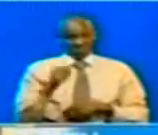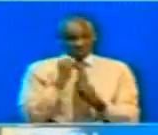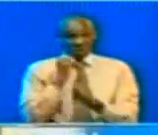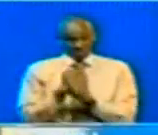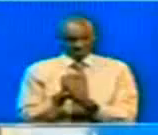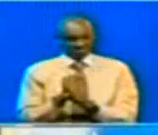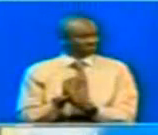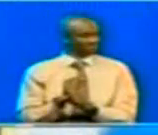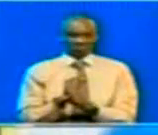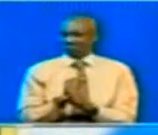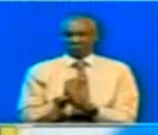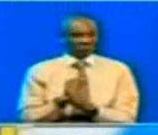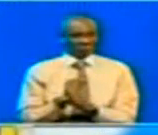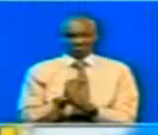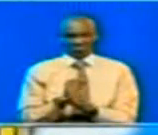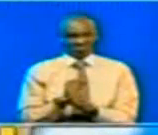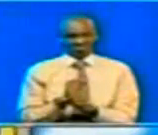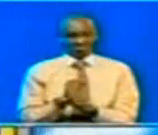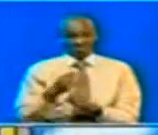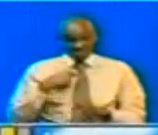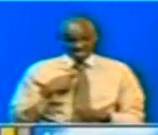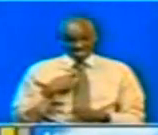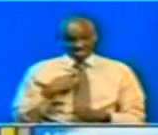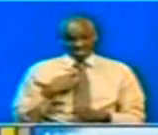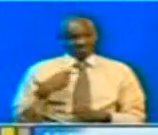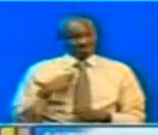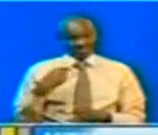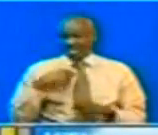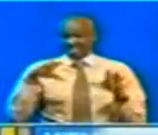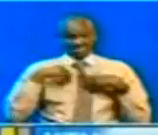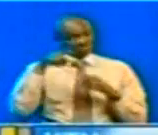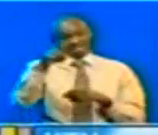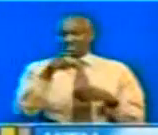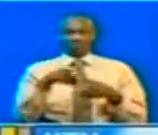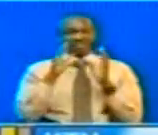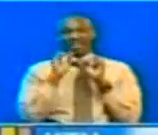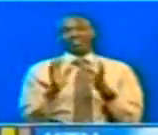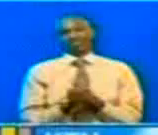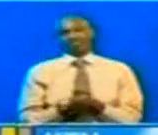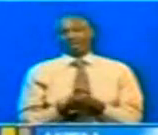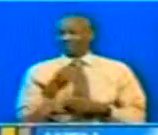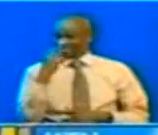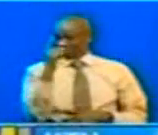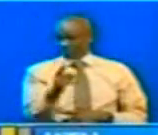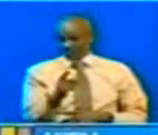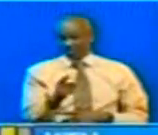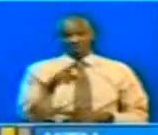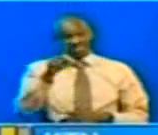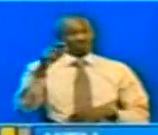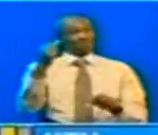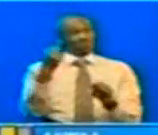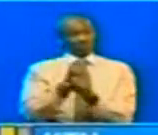a bit unrelenting in that way. Having said that, I think you